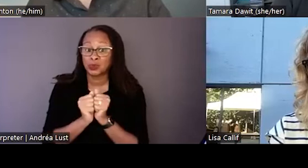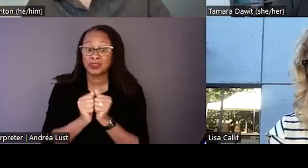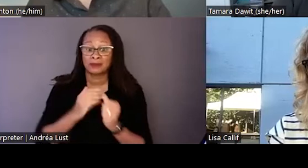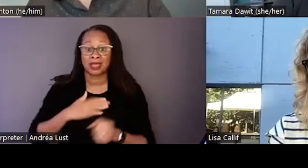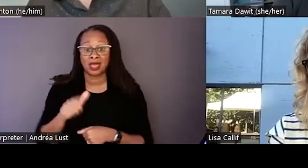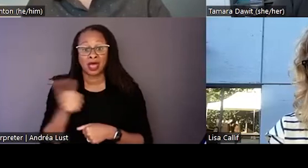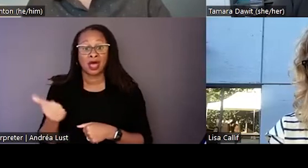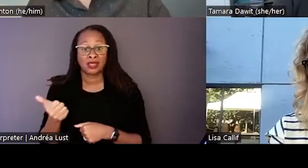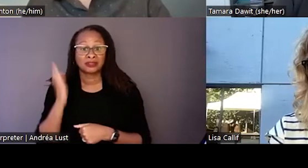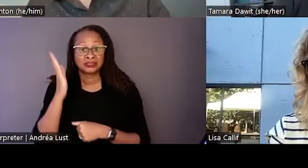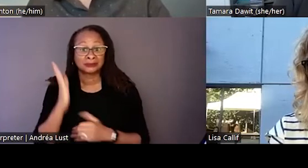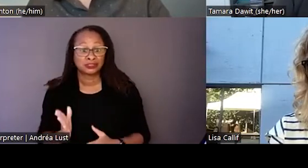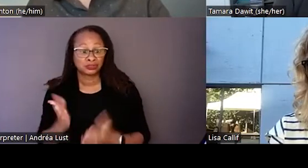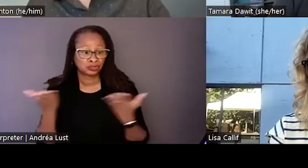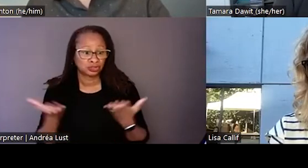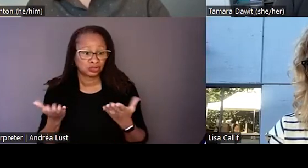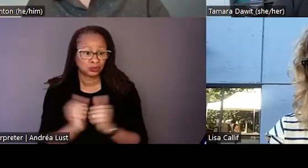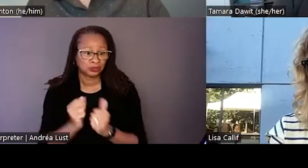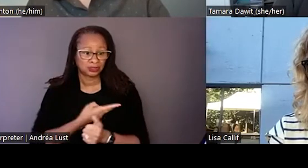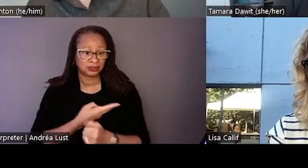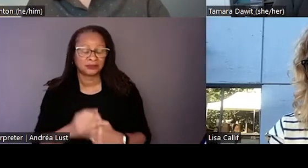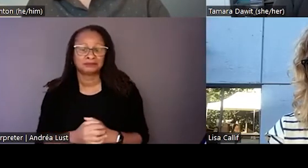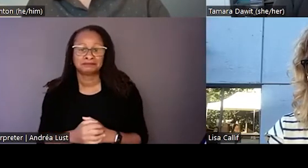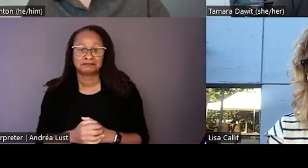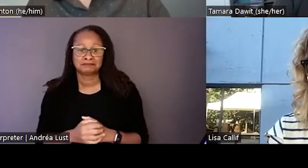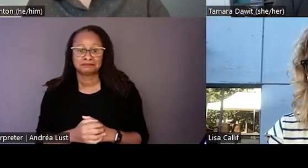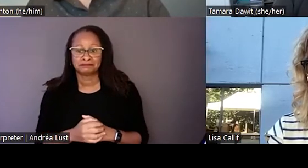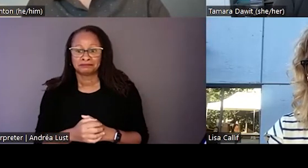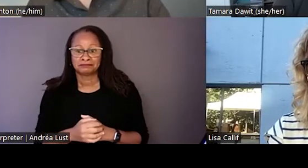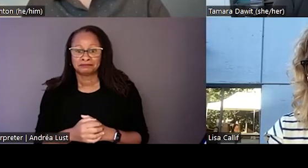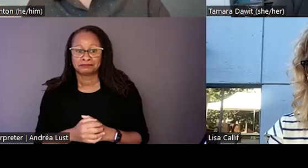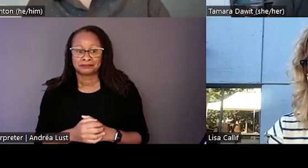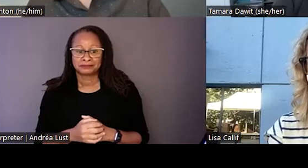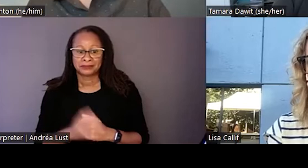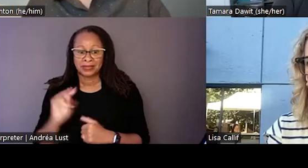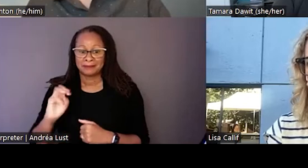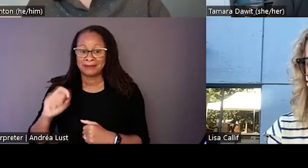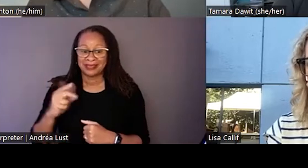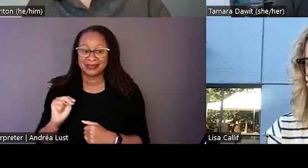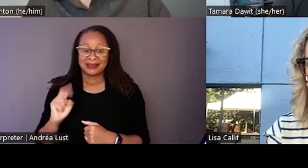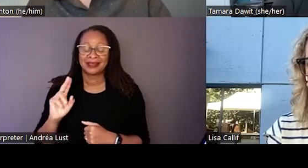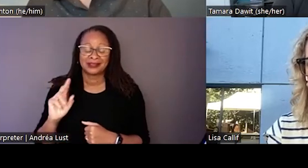guest speakers here with us, Megan Gelstein. Megan is